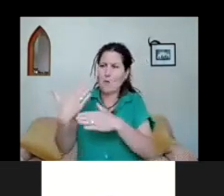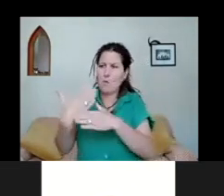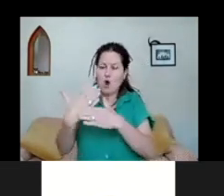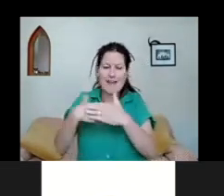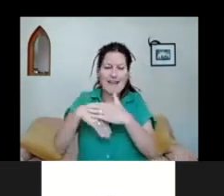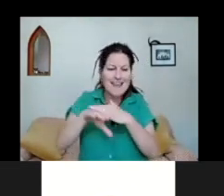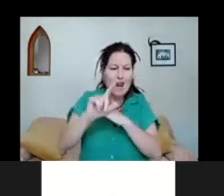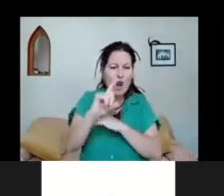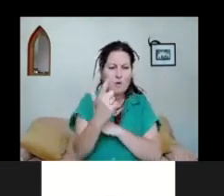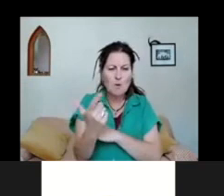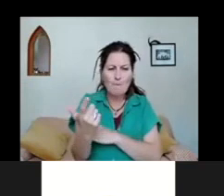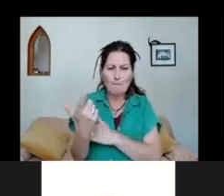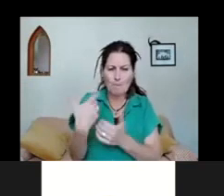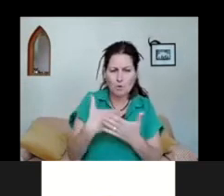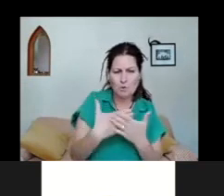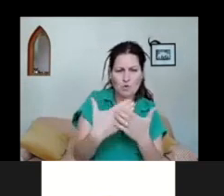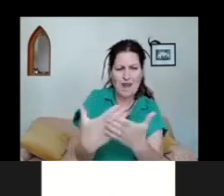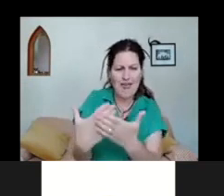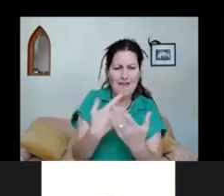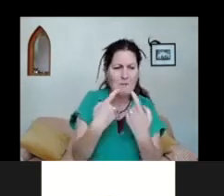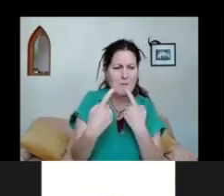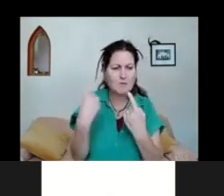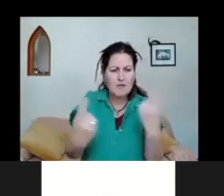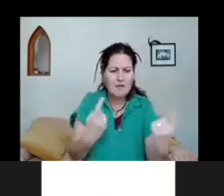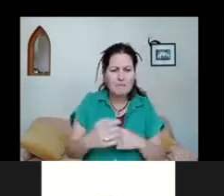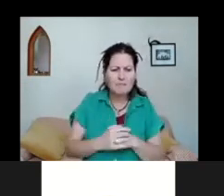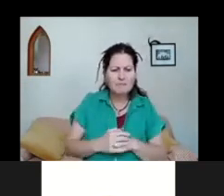I presume there are going to be other commissions coming along which, you